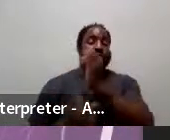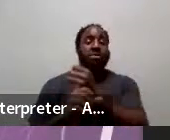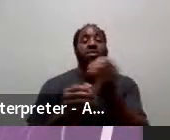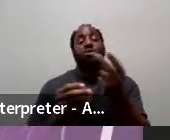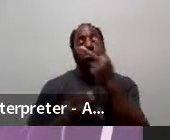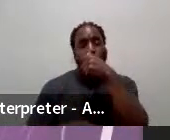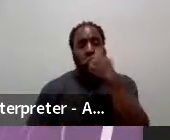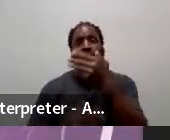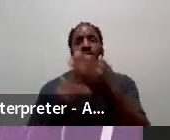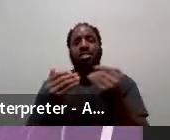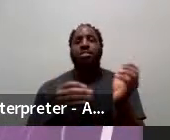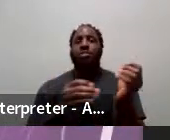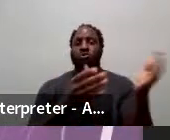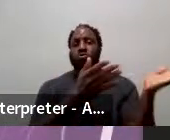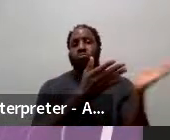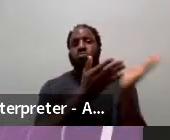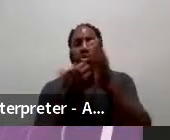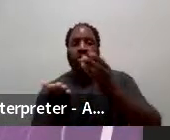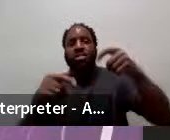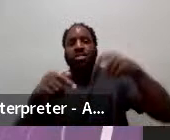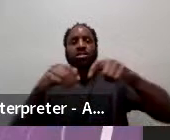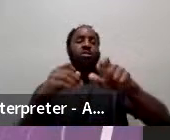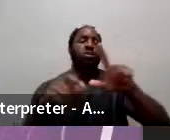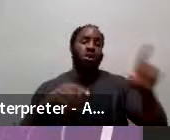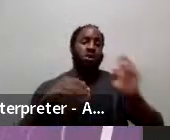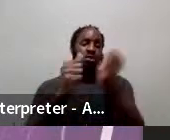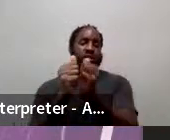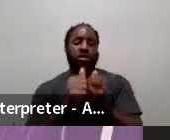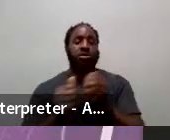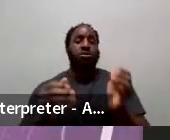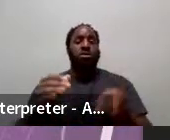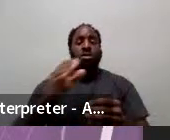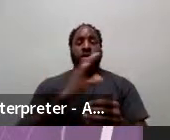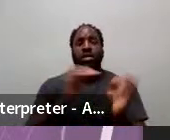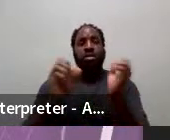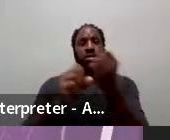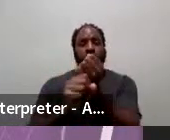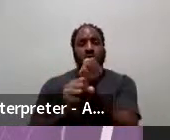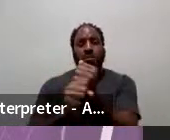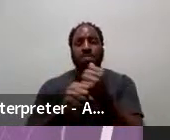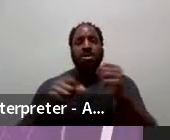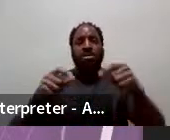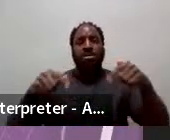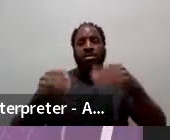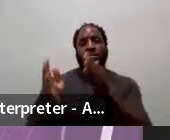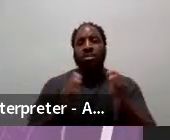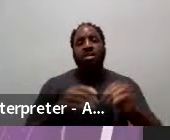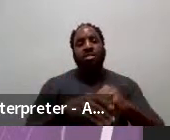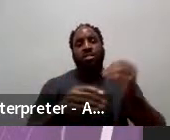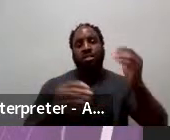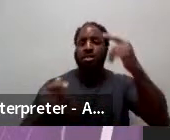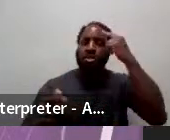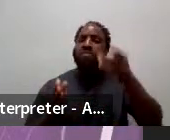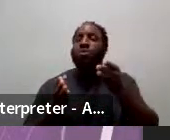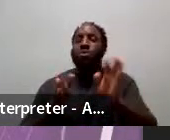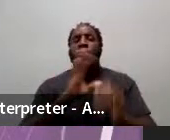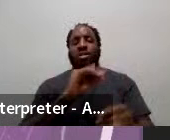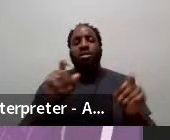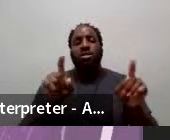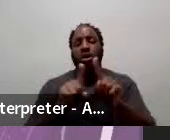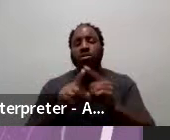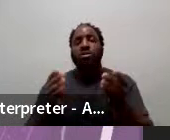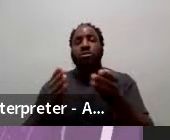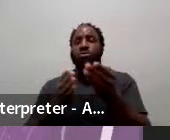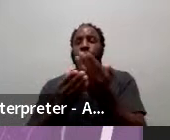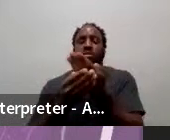all together to present these plans in a thoughtful way, and also to devise and think about